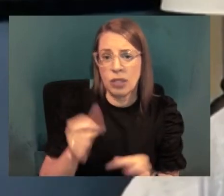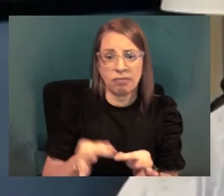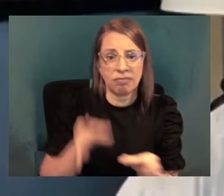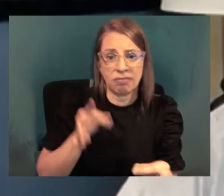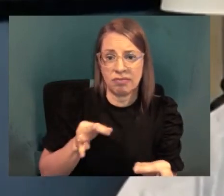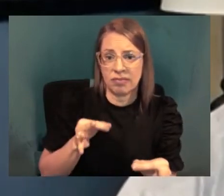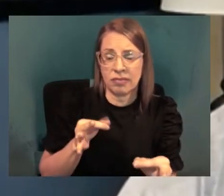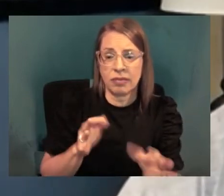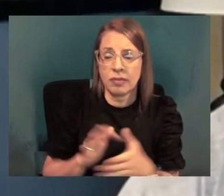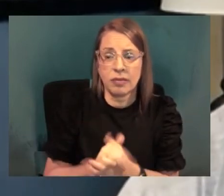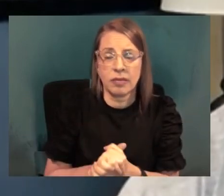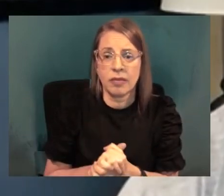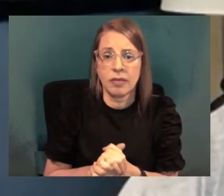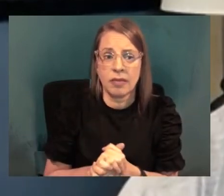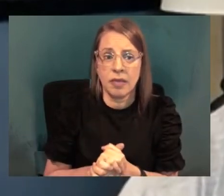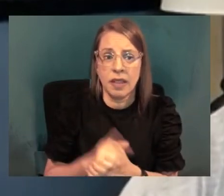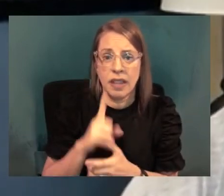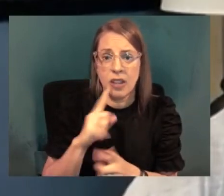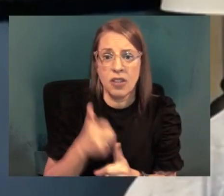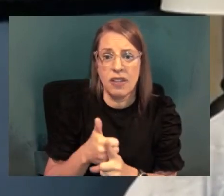off even